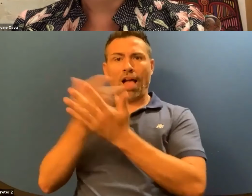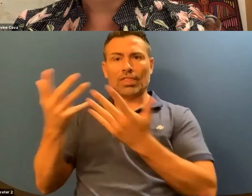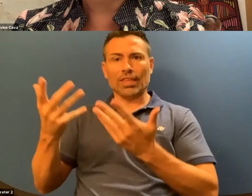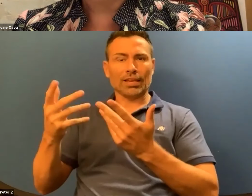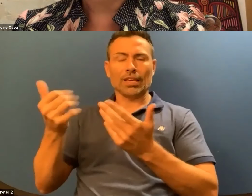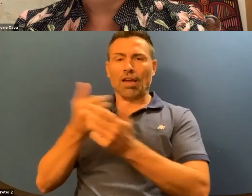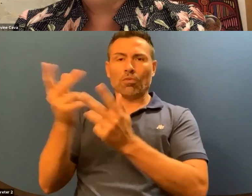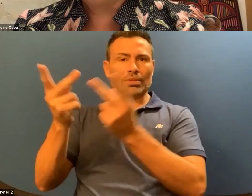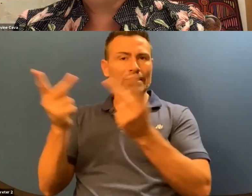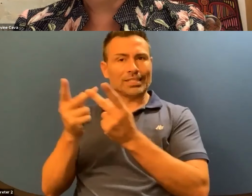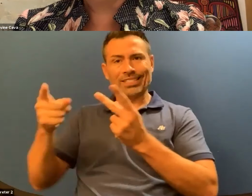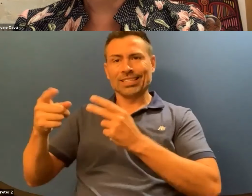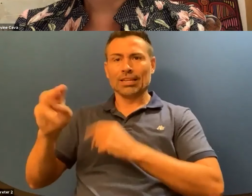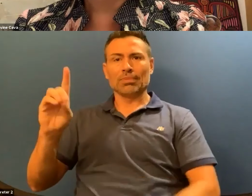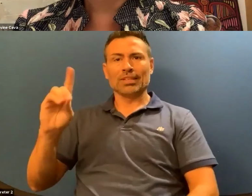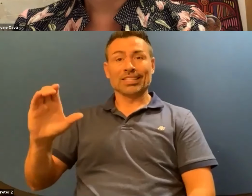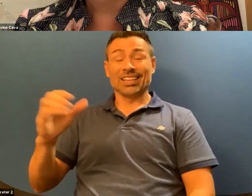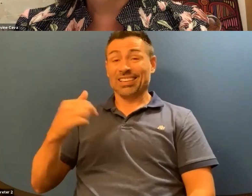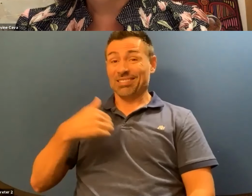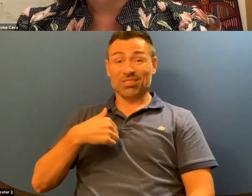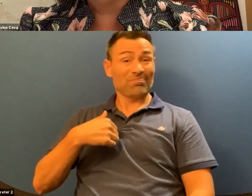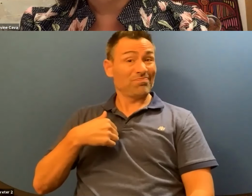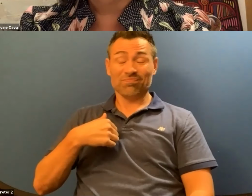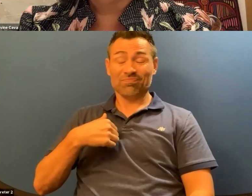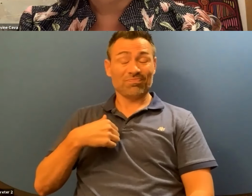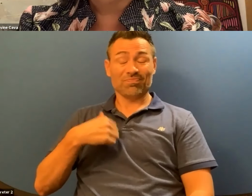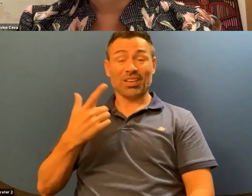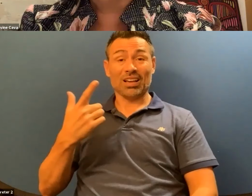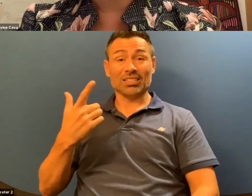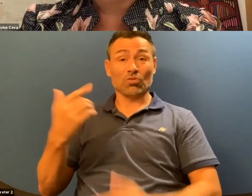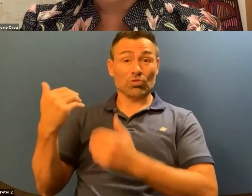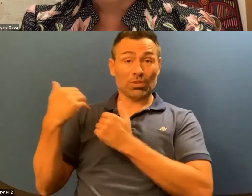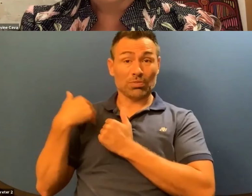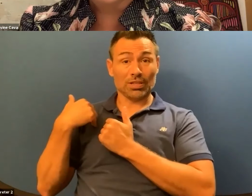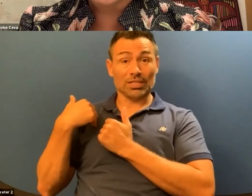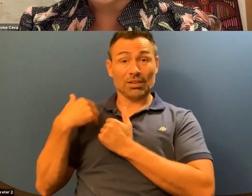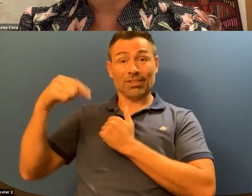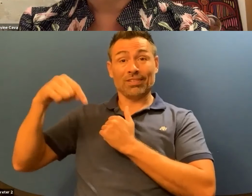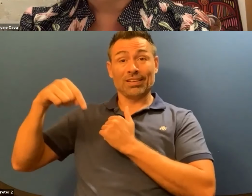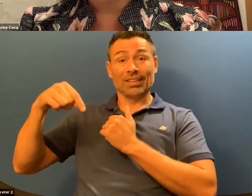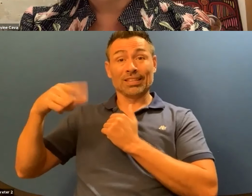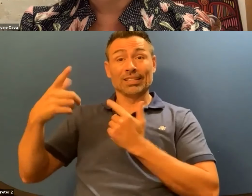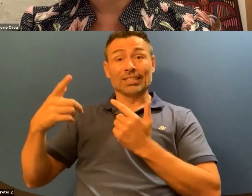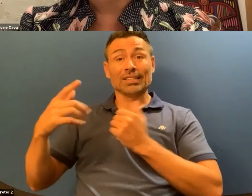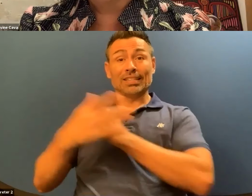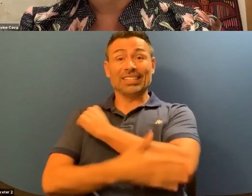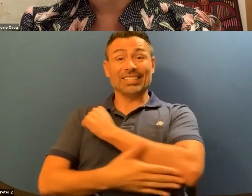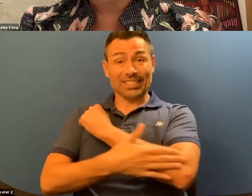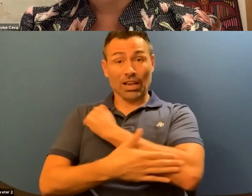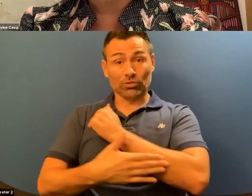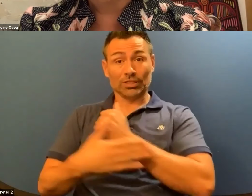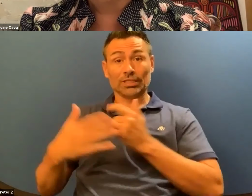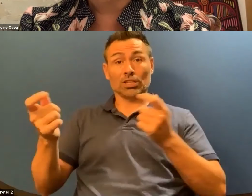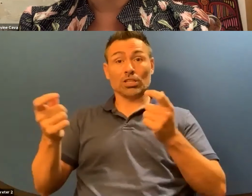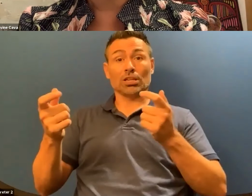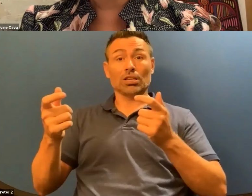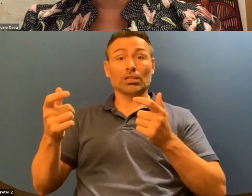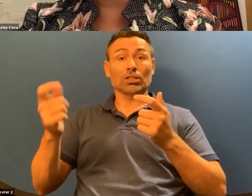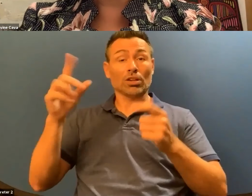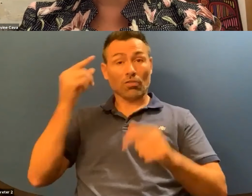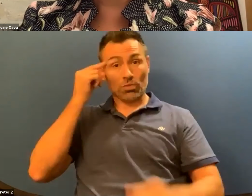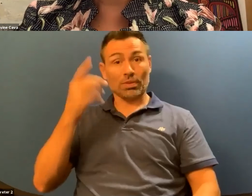again, submit to you that the responsibilities that we have as county government, if we fulfill those responsibilities, you